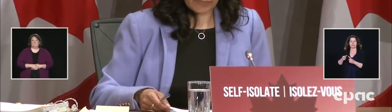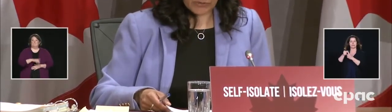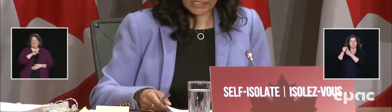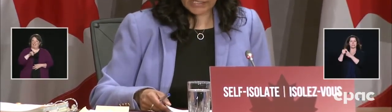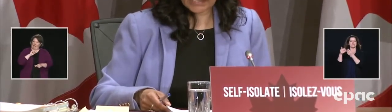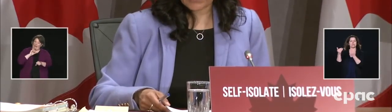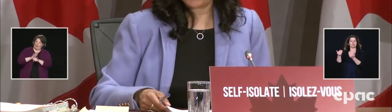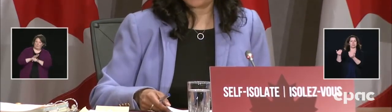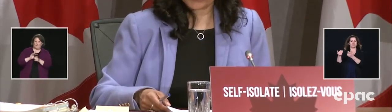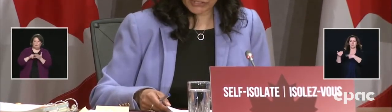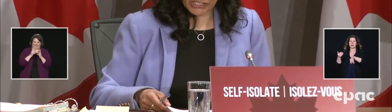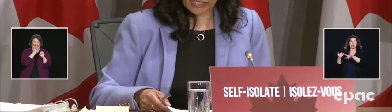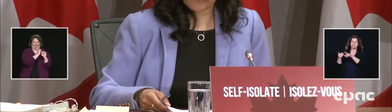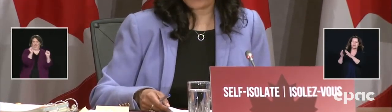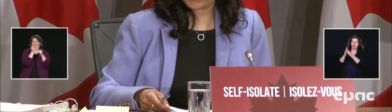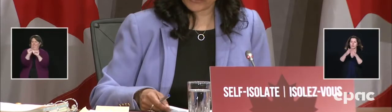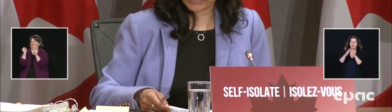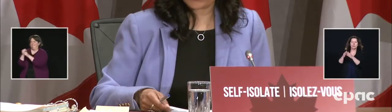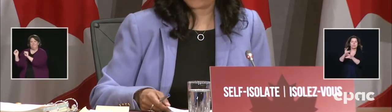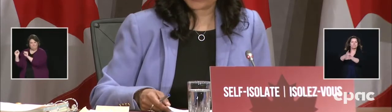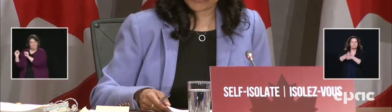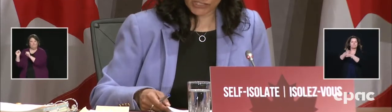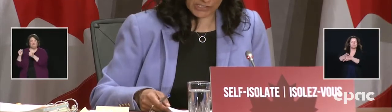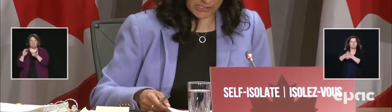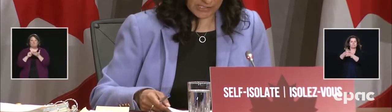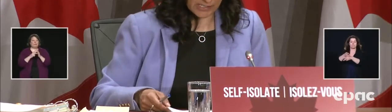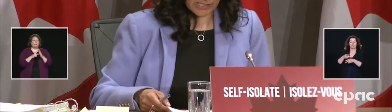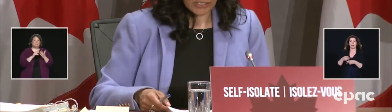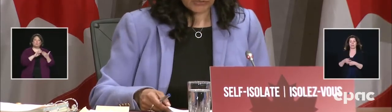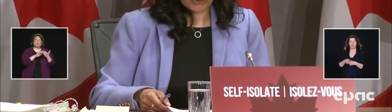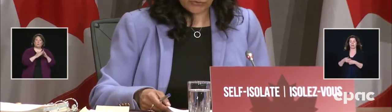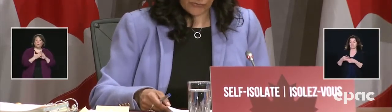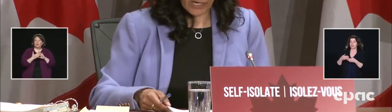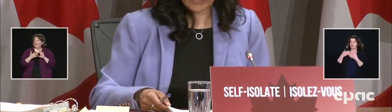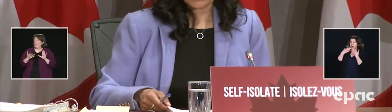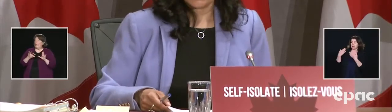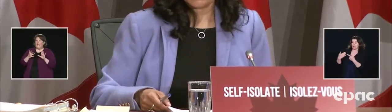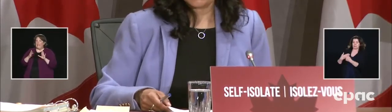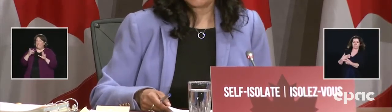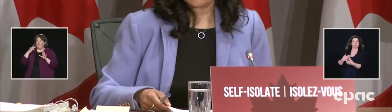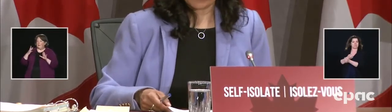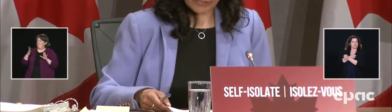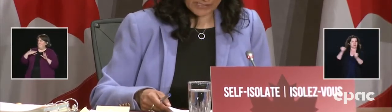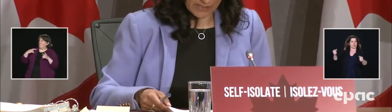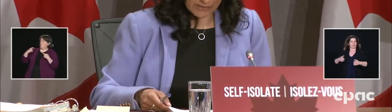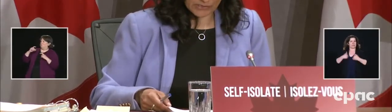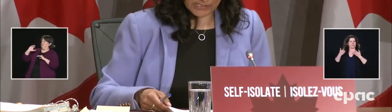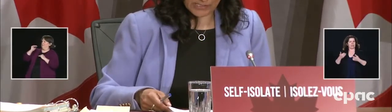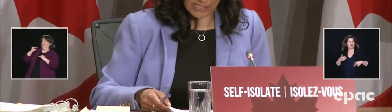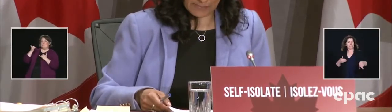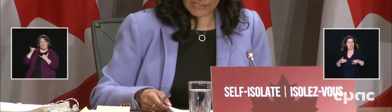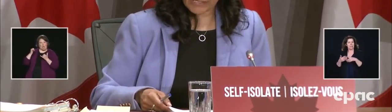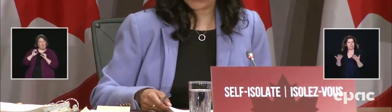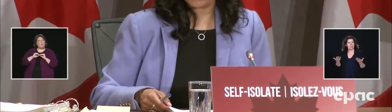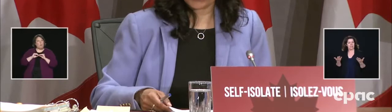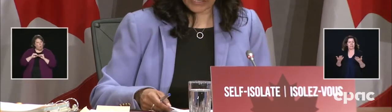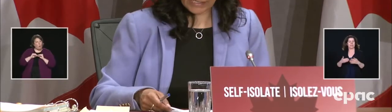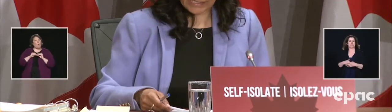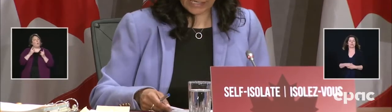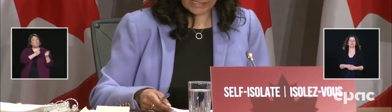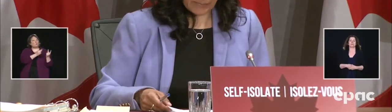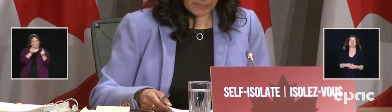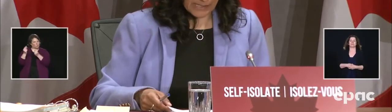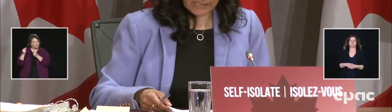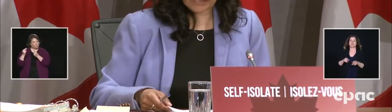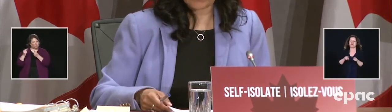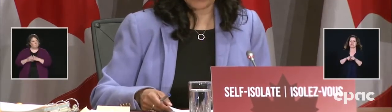result, communities are emerging from strict restrictions. Toutefois, il est important de se rappeler que le